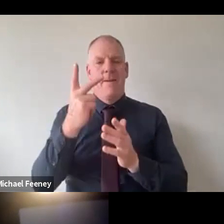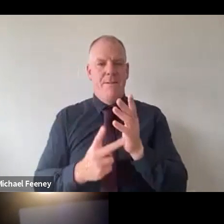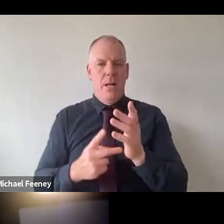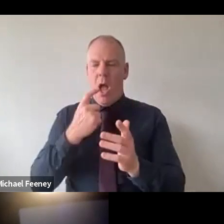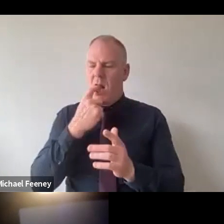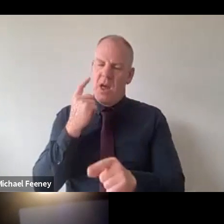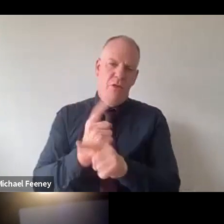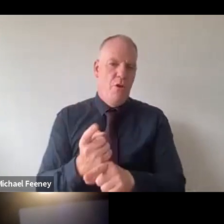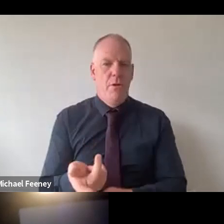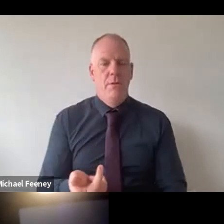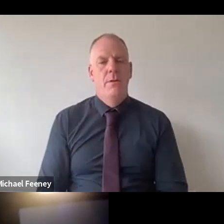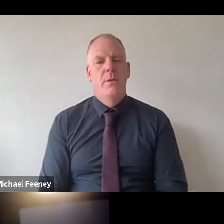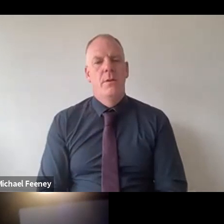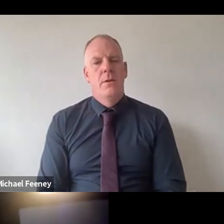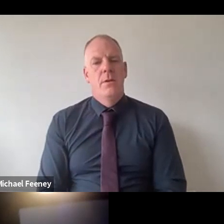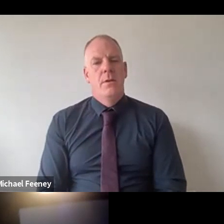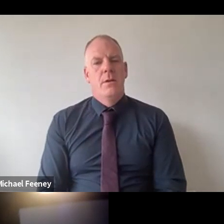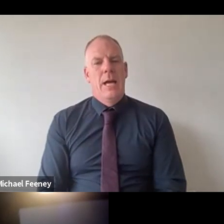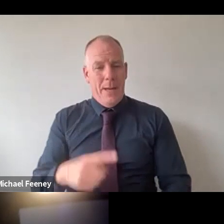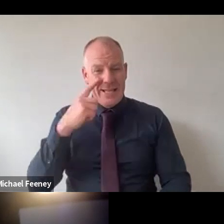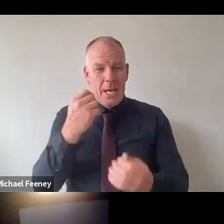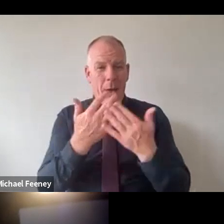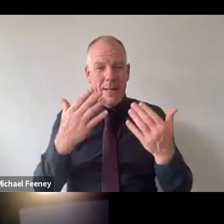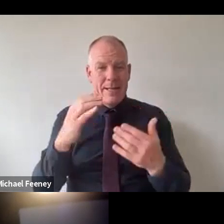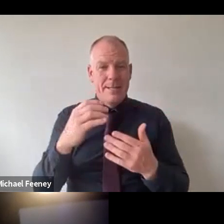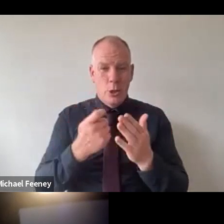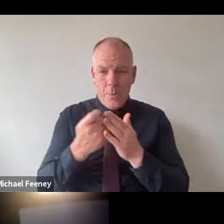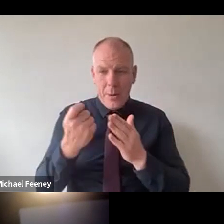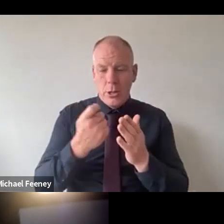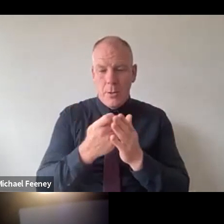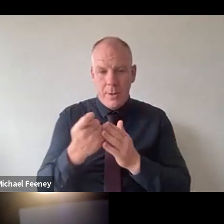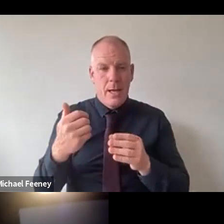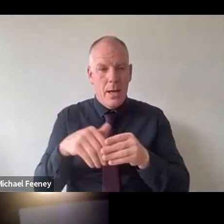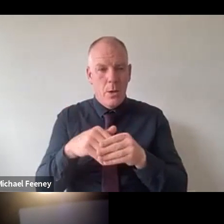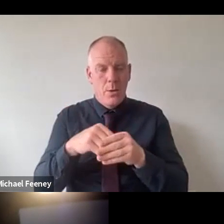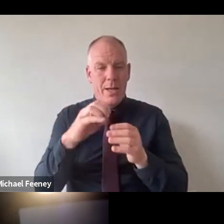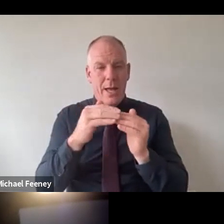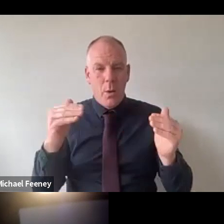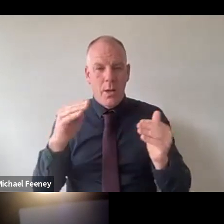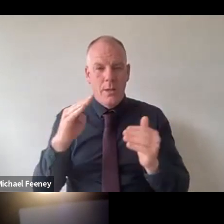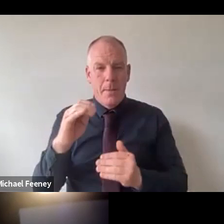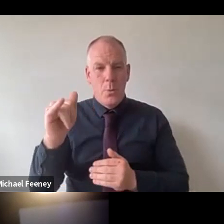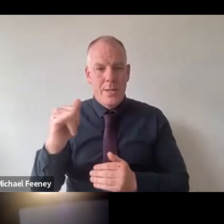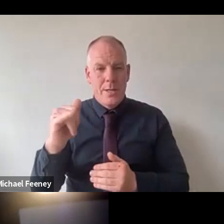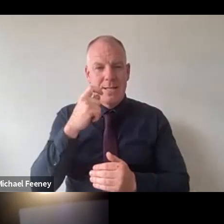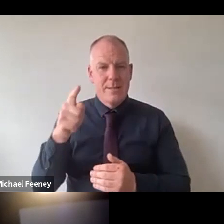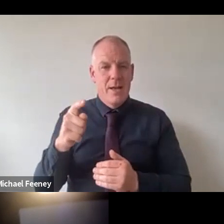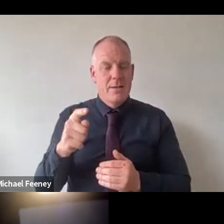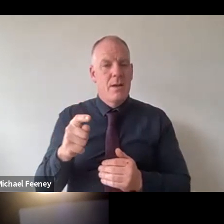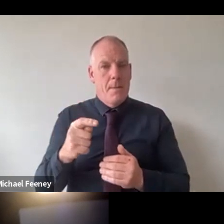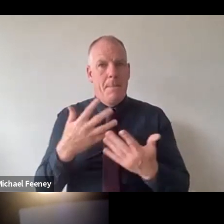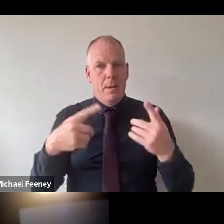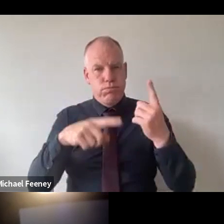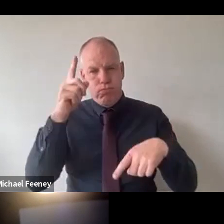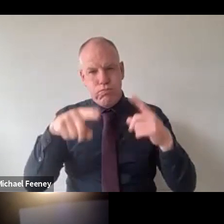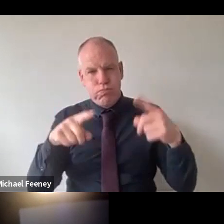evident. And we see that the number of cases received by equality bodies on this ground shows large variations, with some